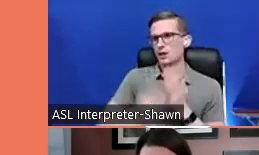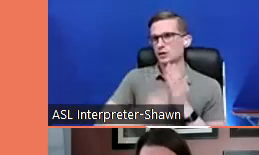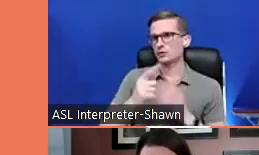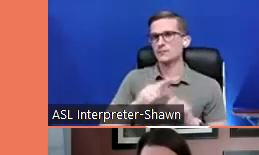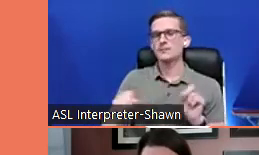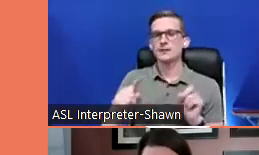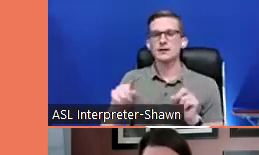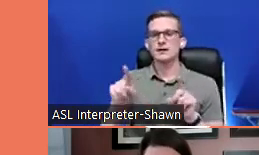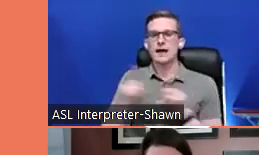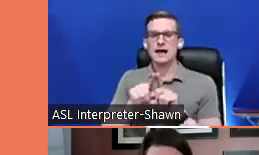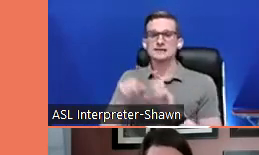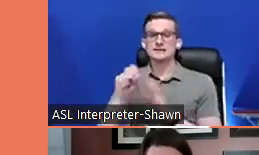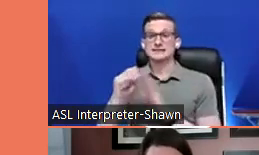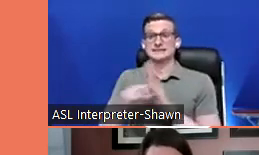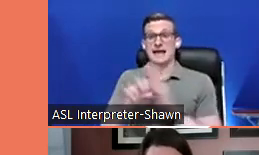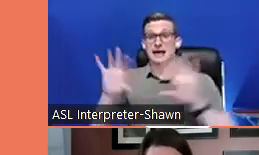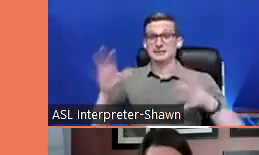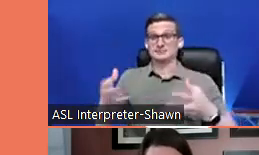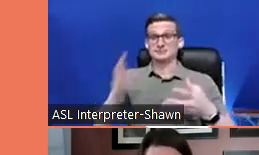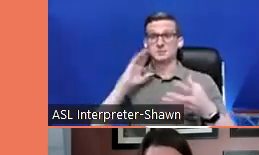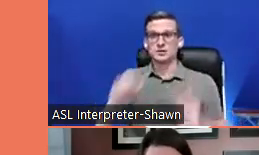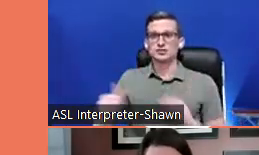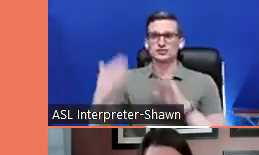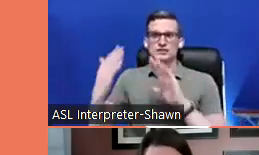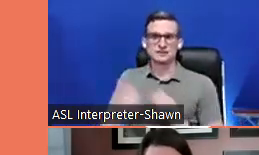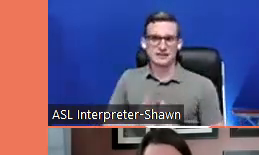state. Next slide, please.